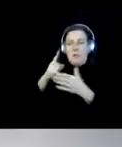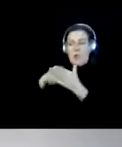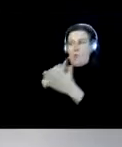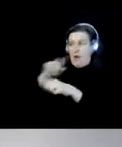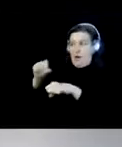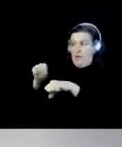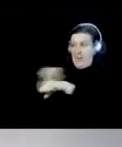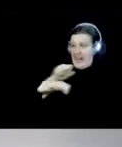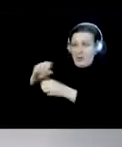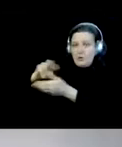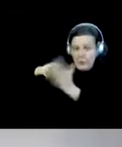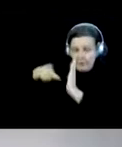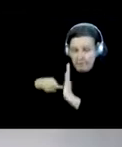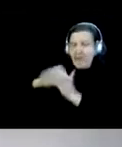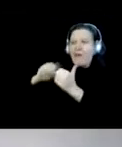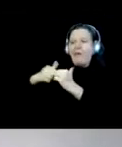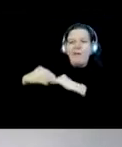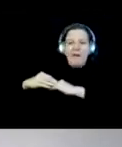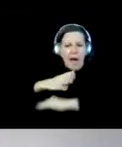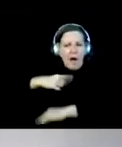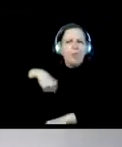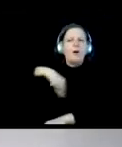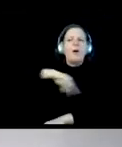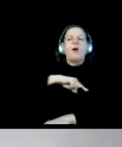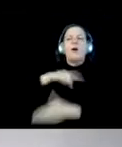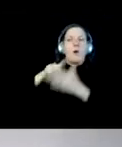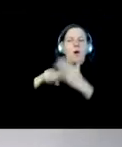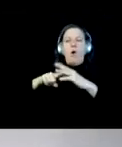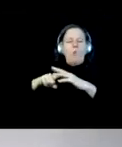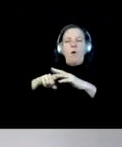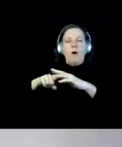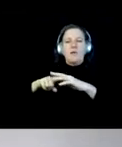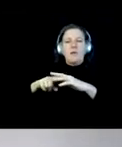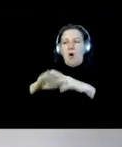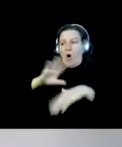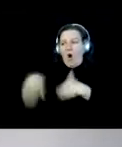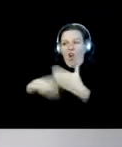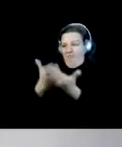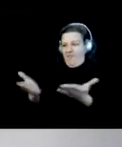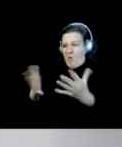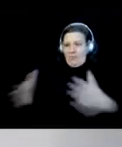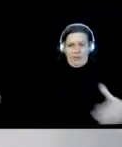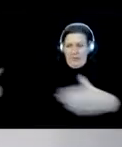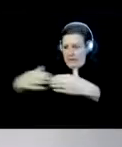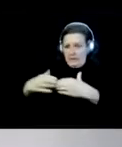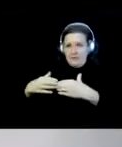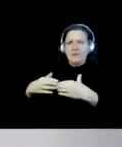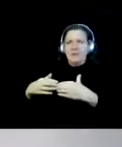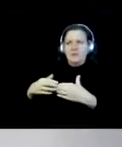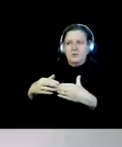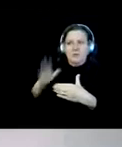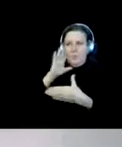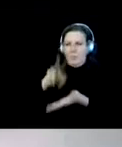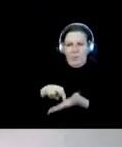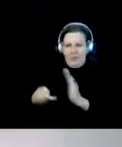doing to us, or what this accumulation of materials is going to amount to, if anything. So